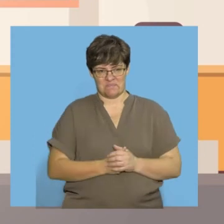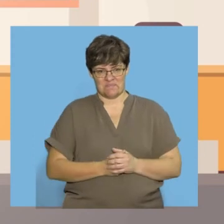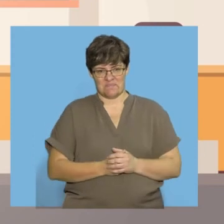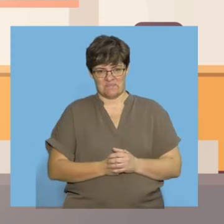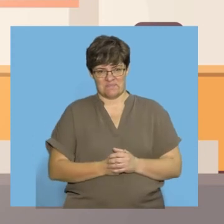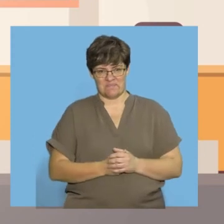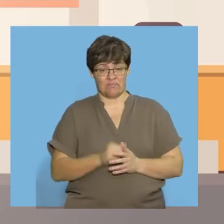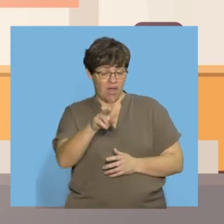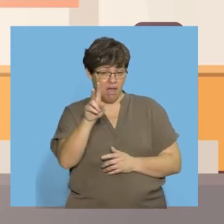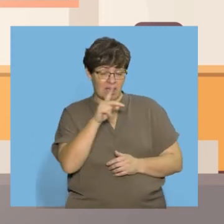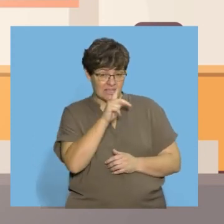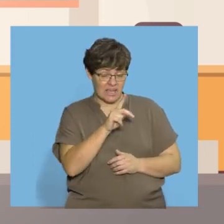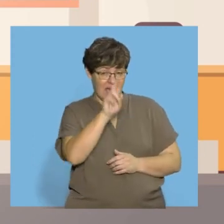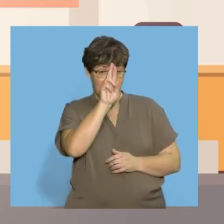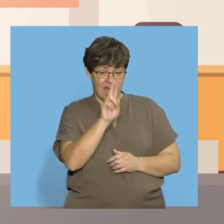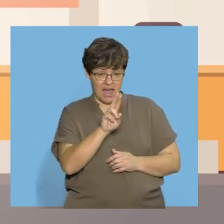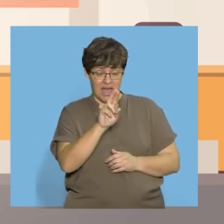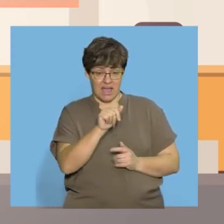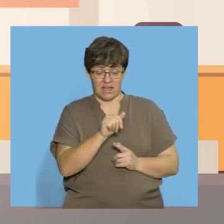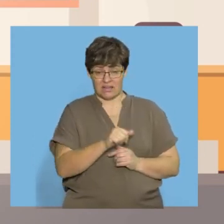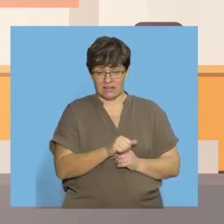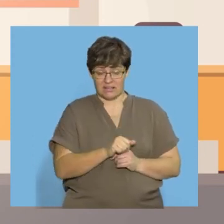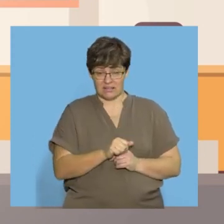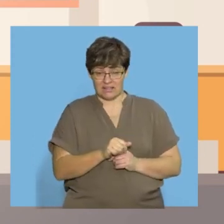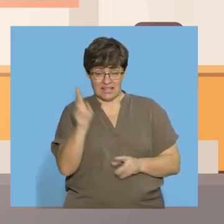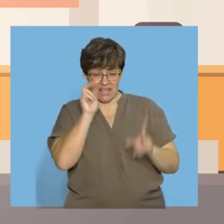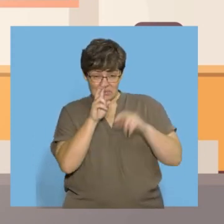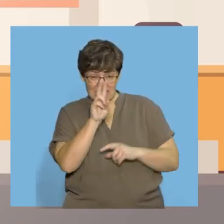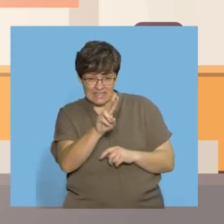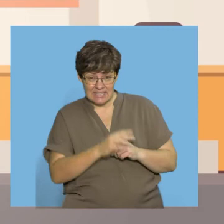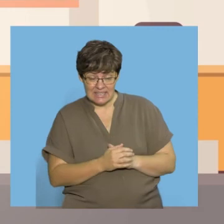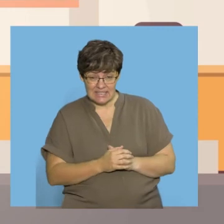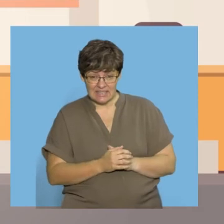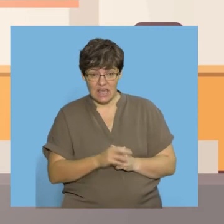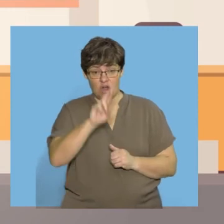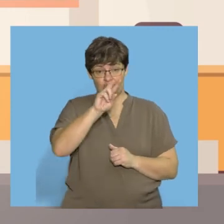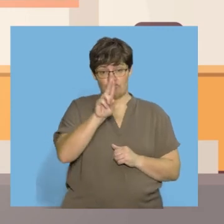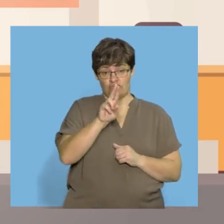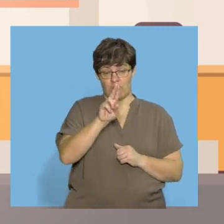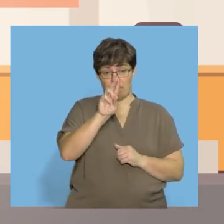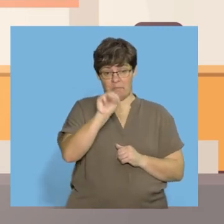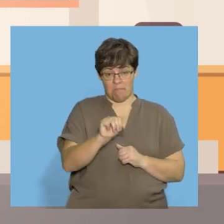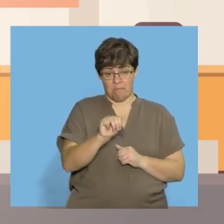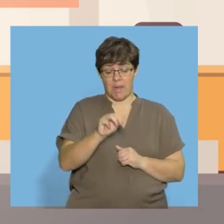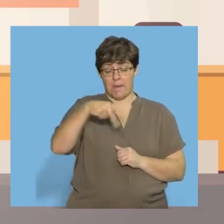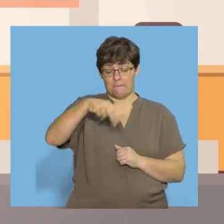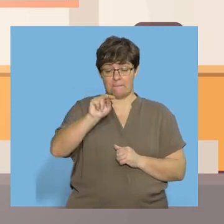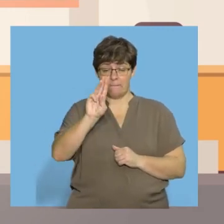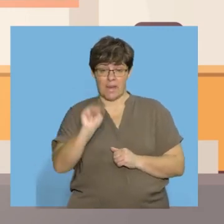you hear the a sound in all those words? Listen. Ram. Pam. Drum.